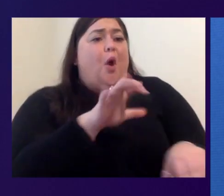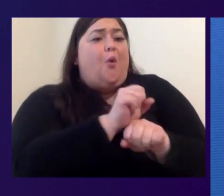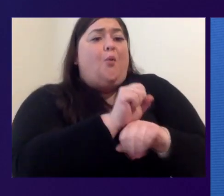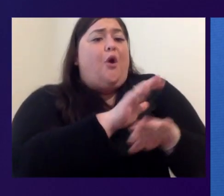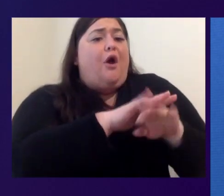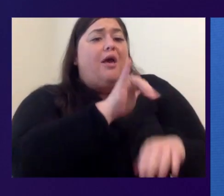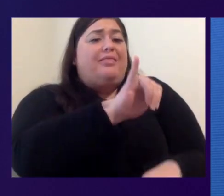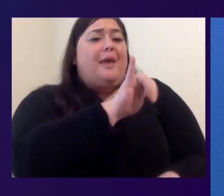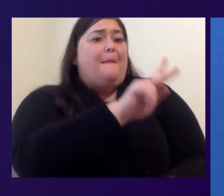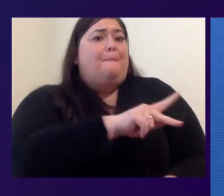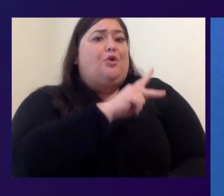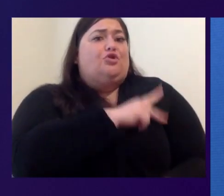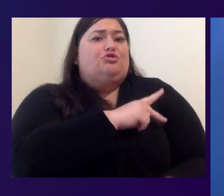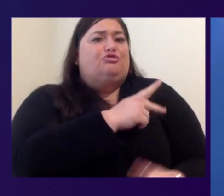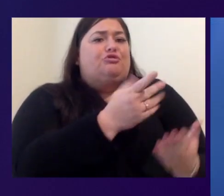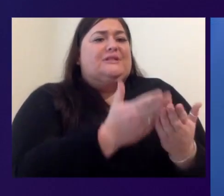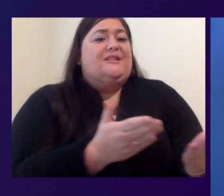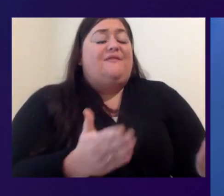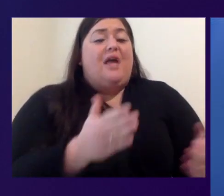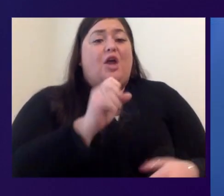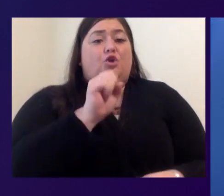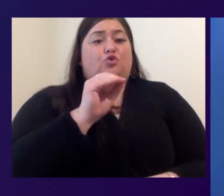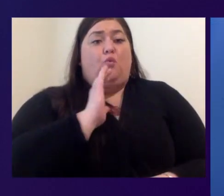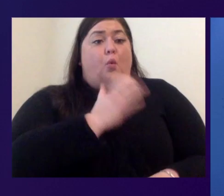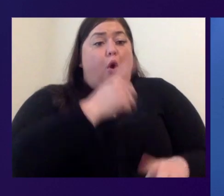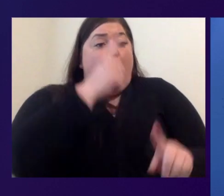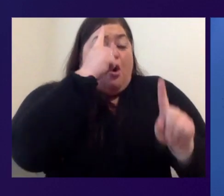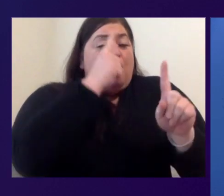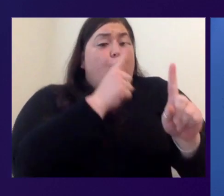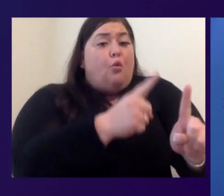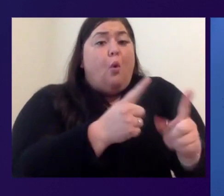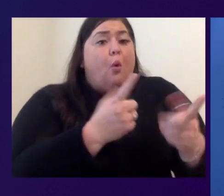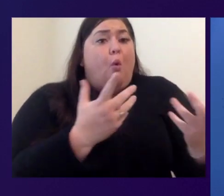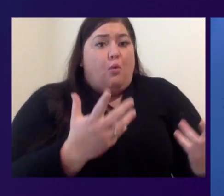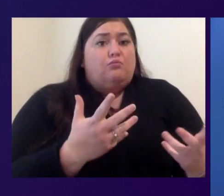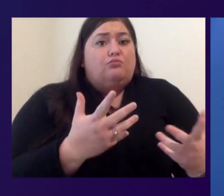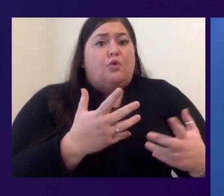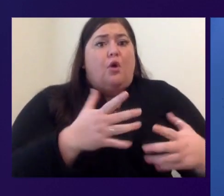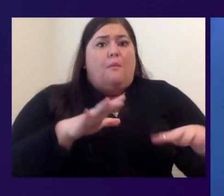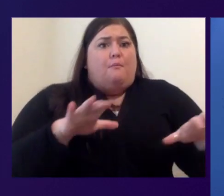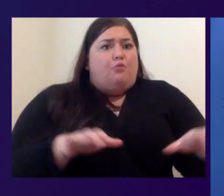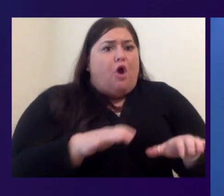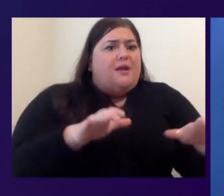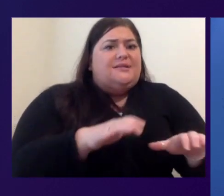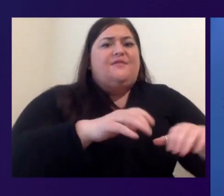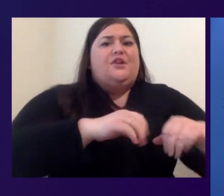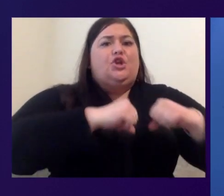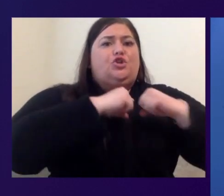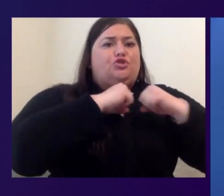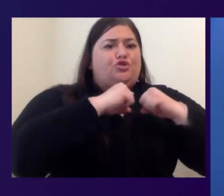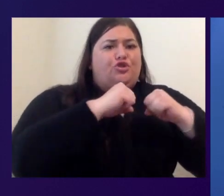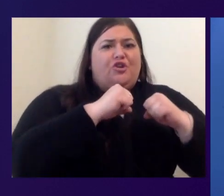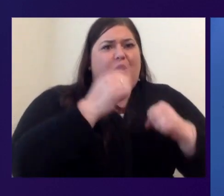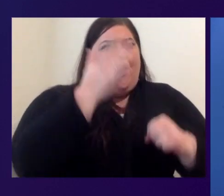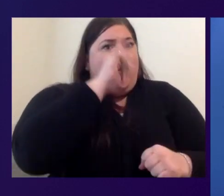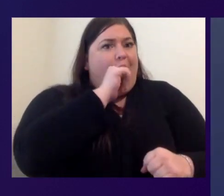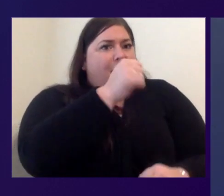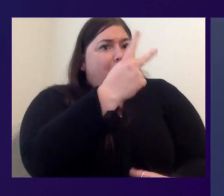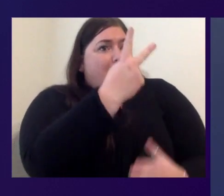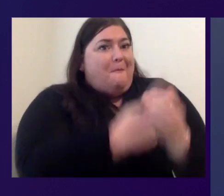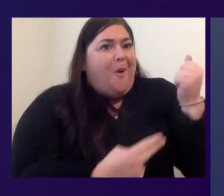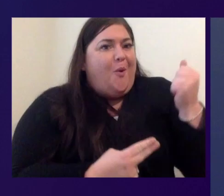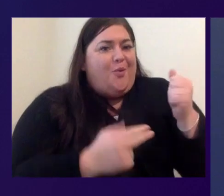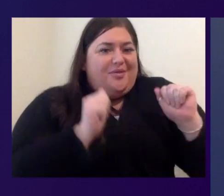So our goal with WorkSpaces Web is really, productivity or security. Yeah, let's have them both. Why can't we have both of those things? Yeah, we've